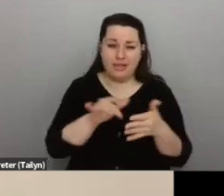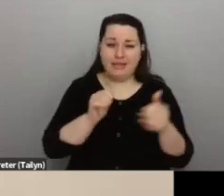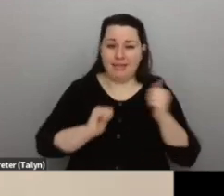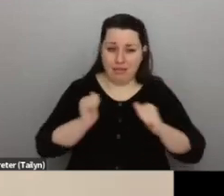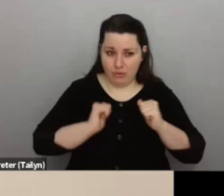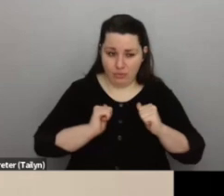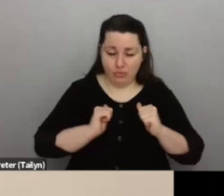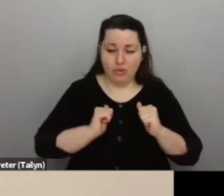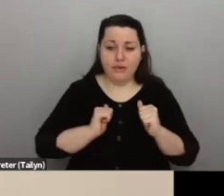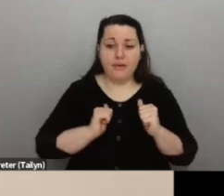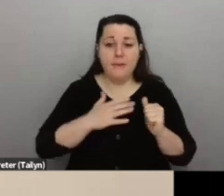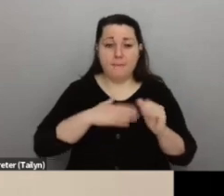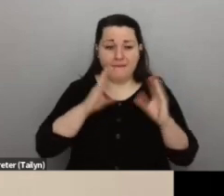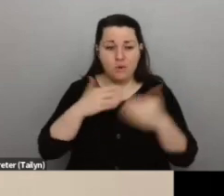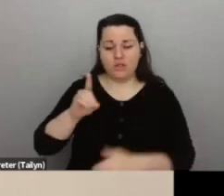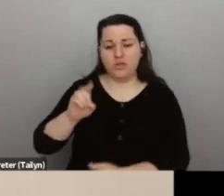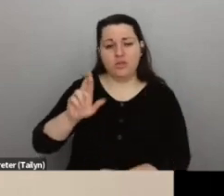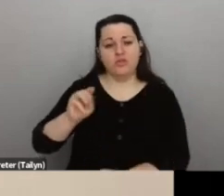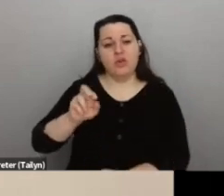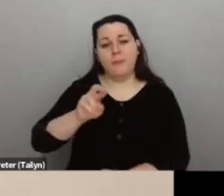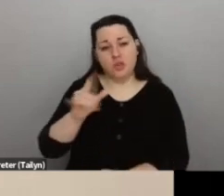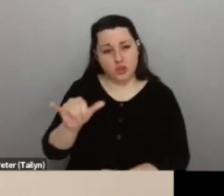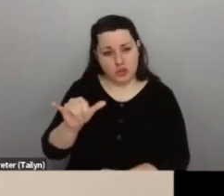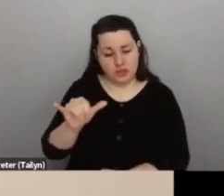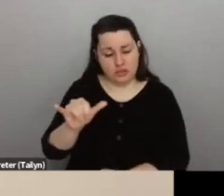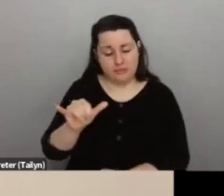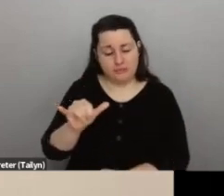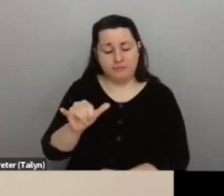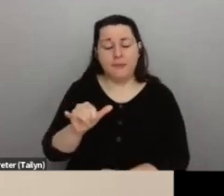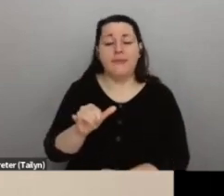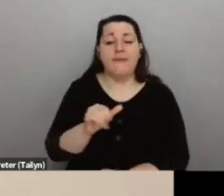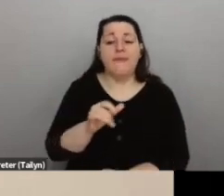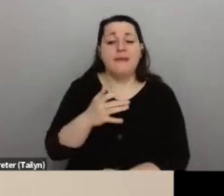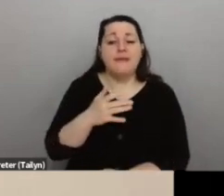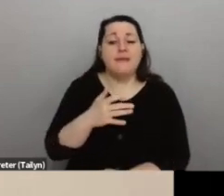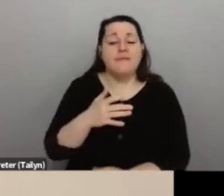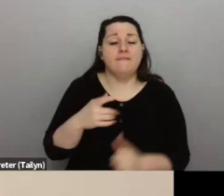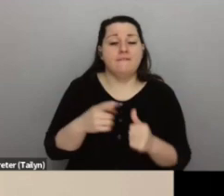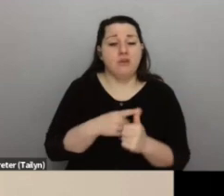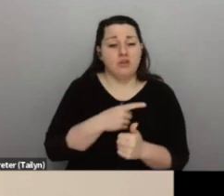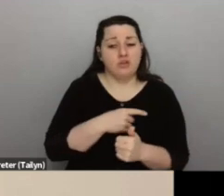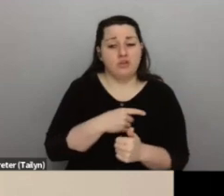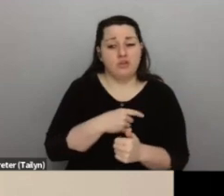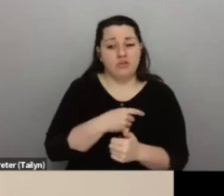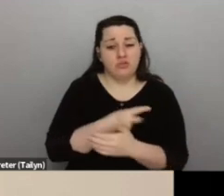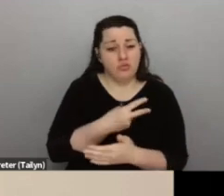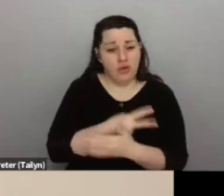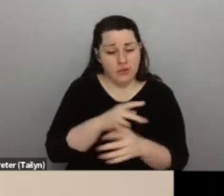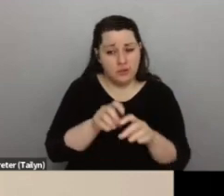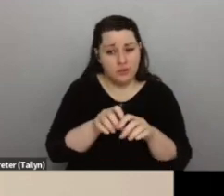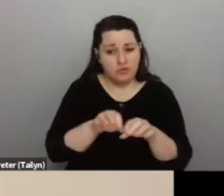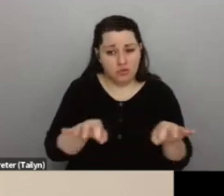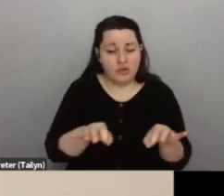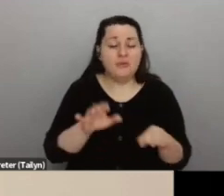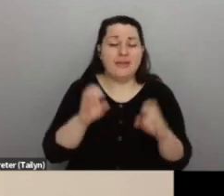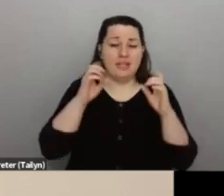focused on dramaturgy. My first graduate degree, I did educational theater at